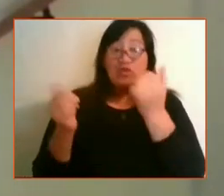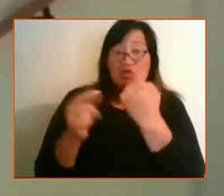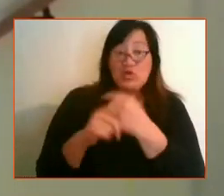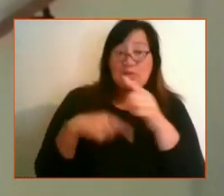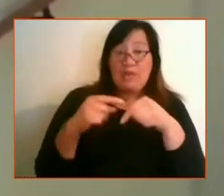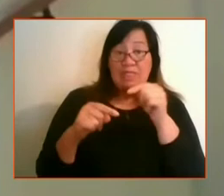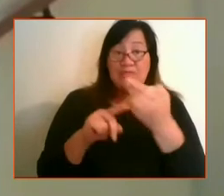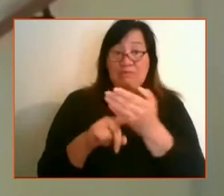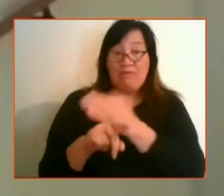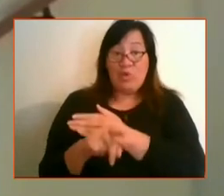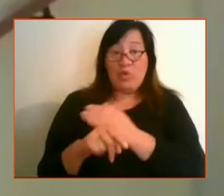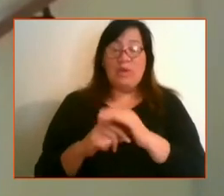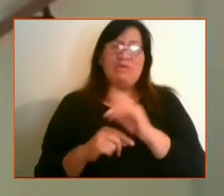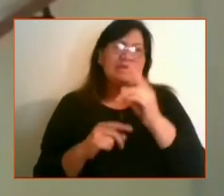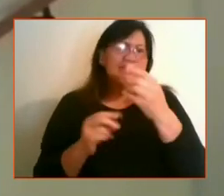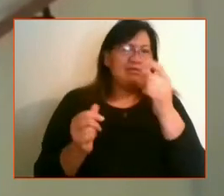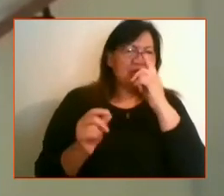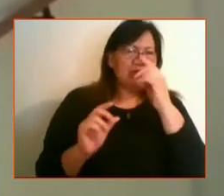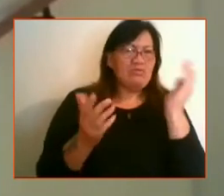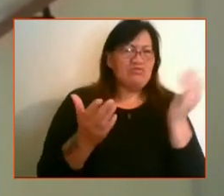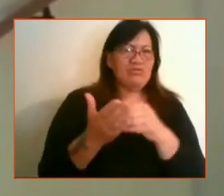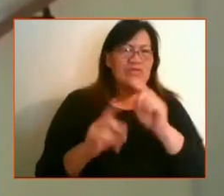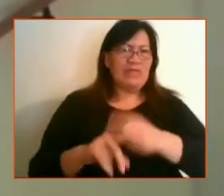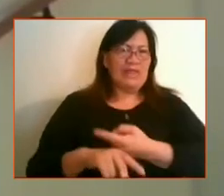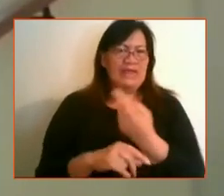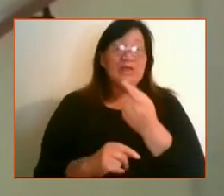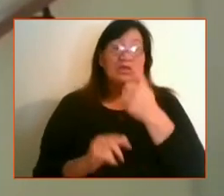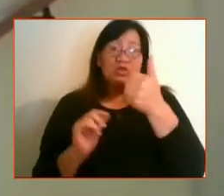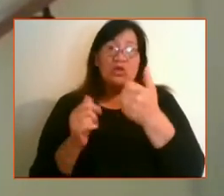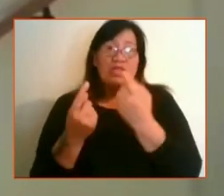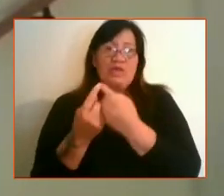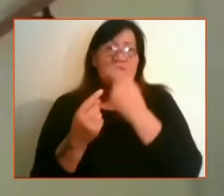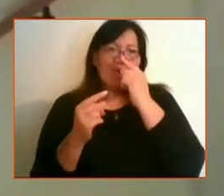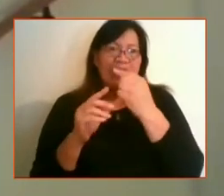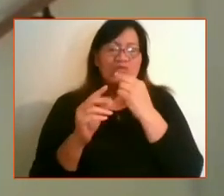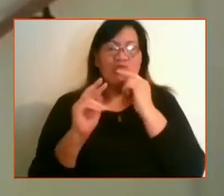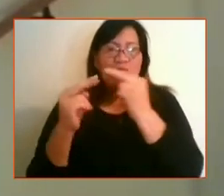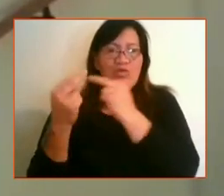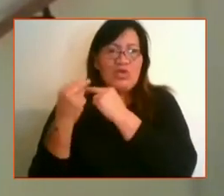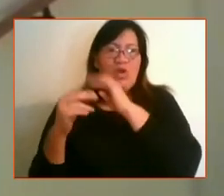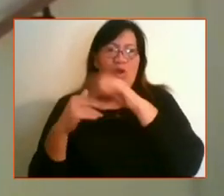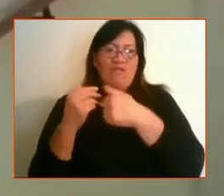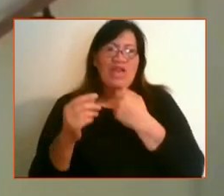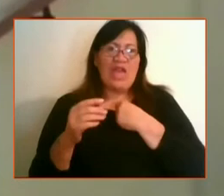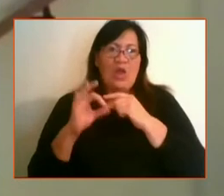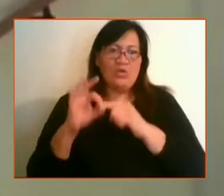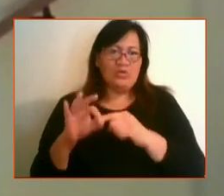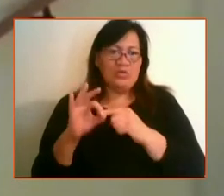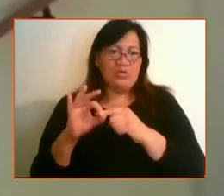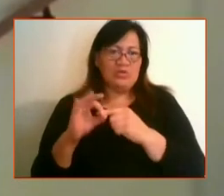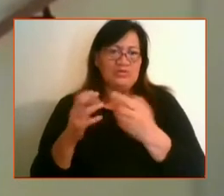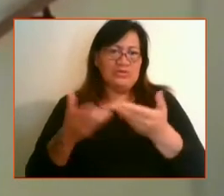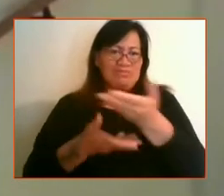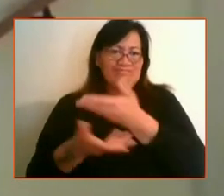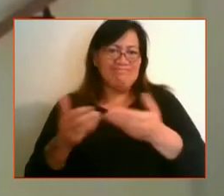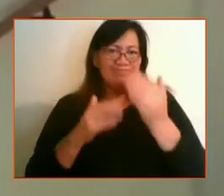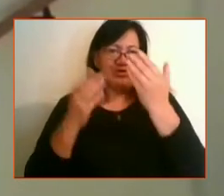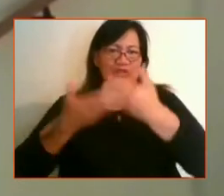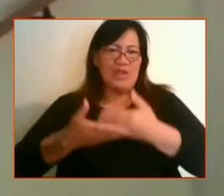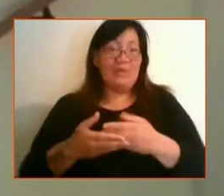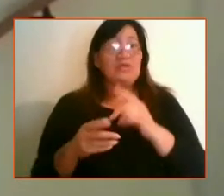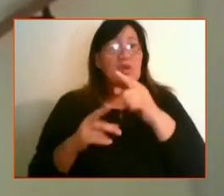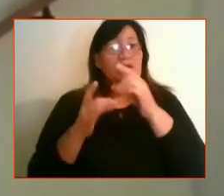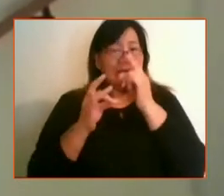have come in a bit later, this is a good opportunity to revisit some of the kōrero that we've had already. So let's start with you,